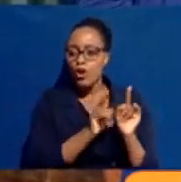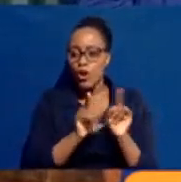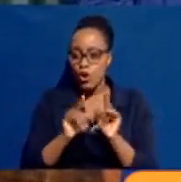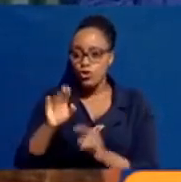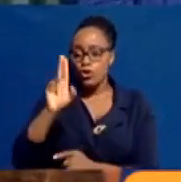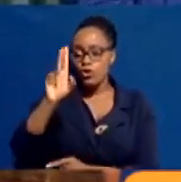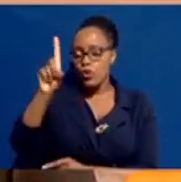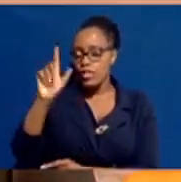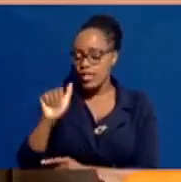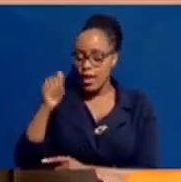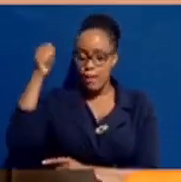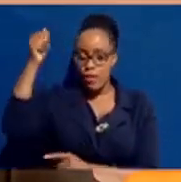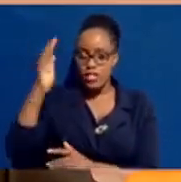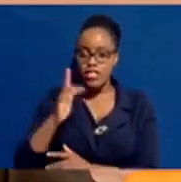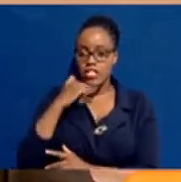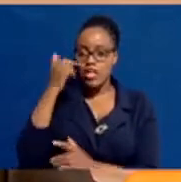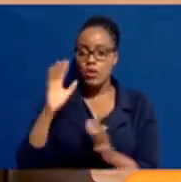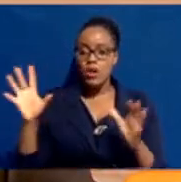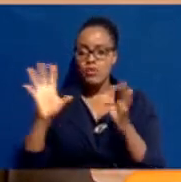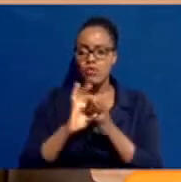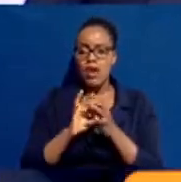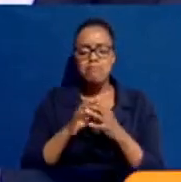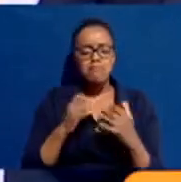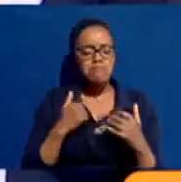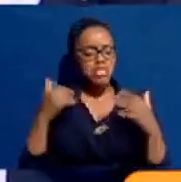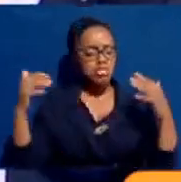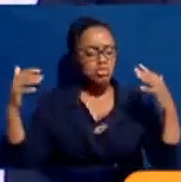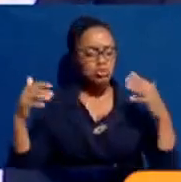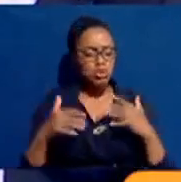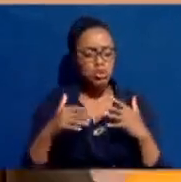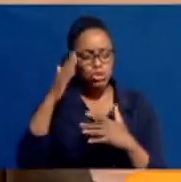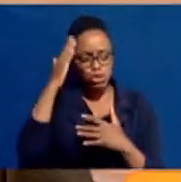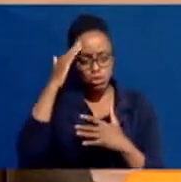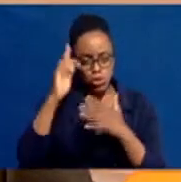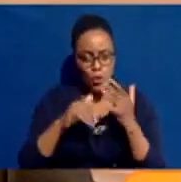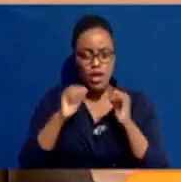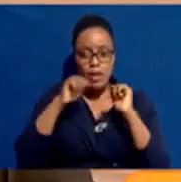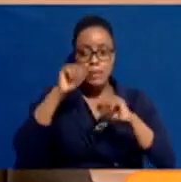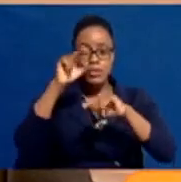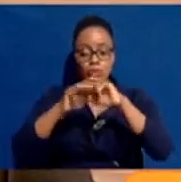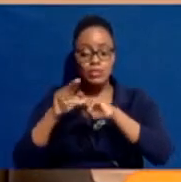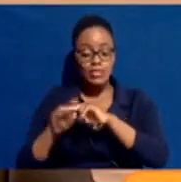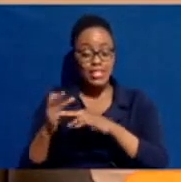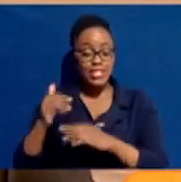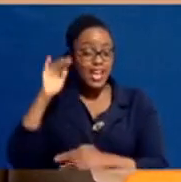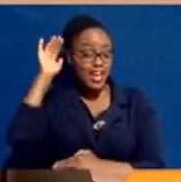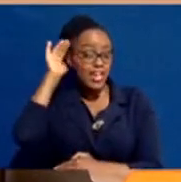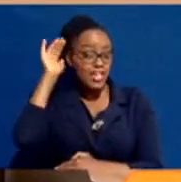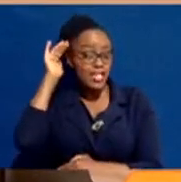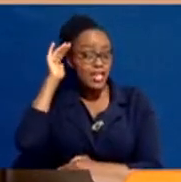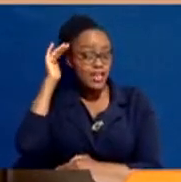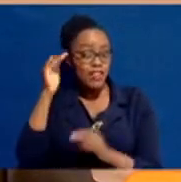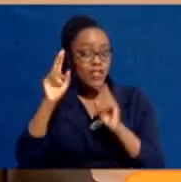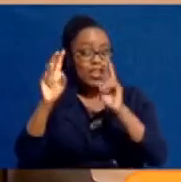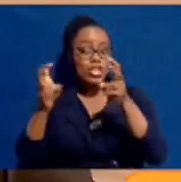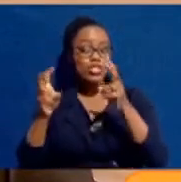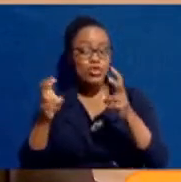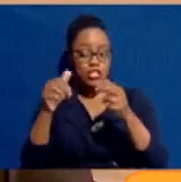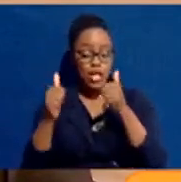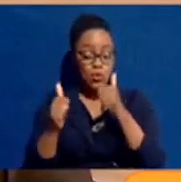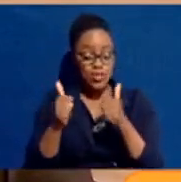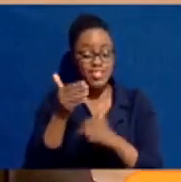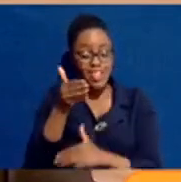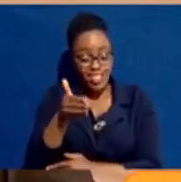allied politicians. I'm horrified to learn that we could sit here hearing matters,